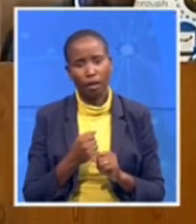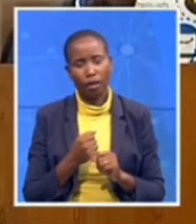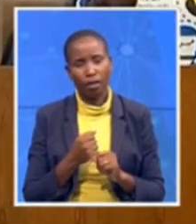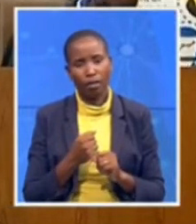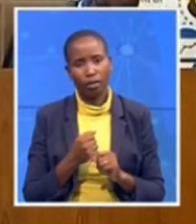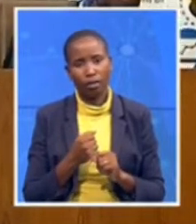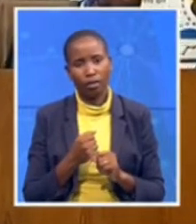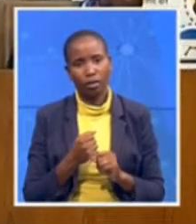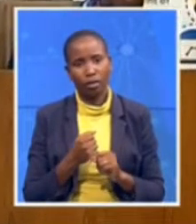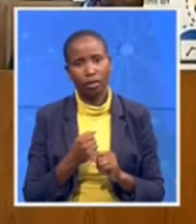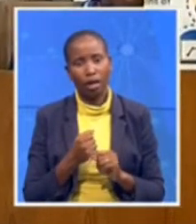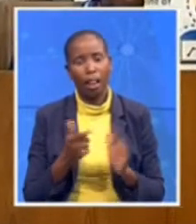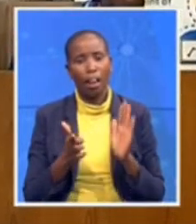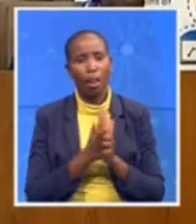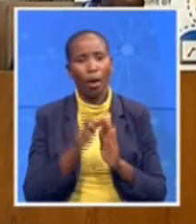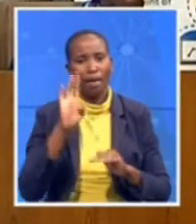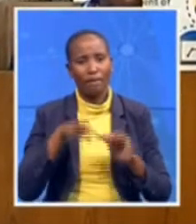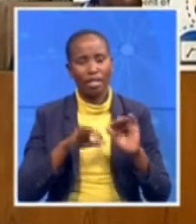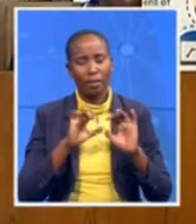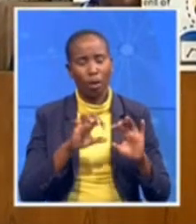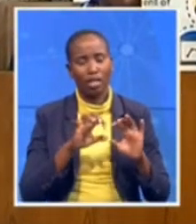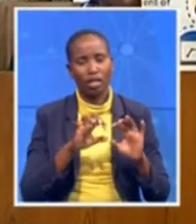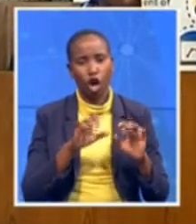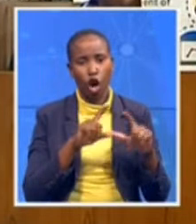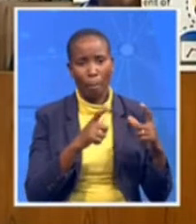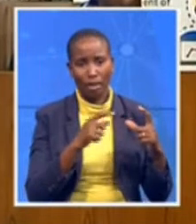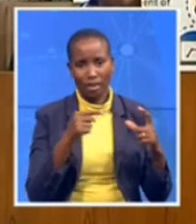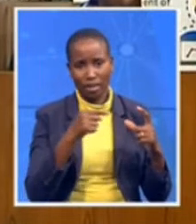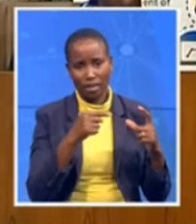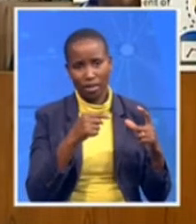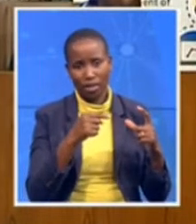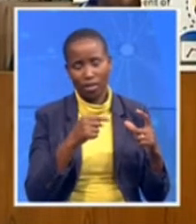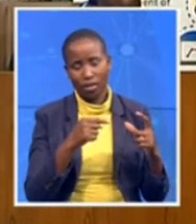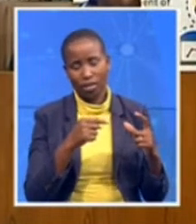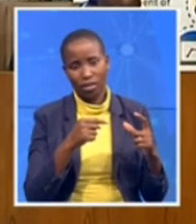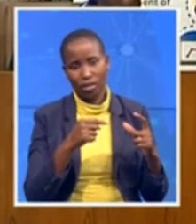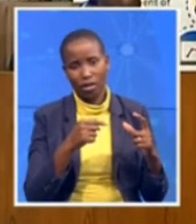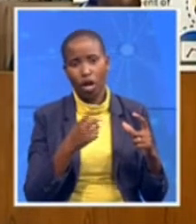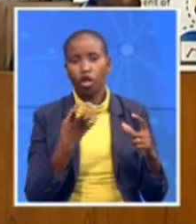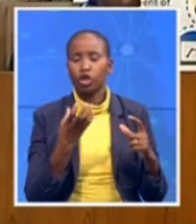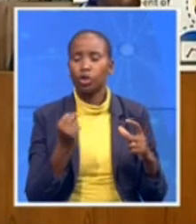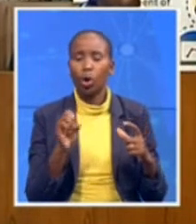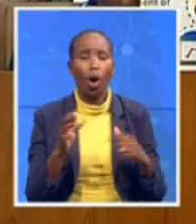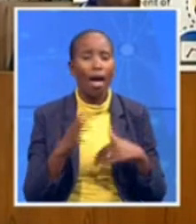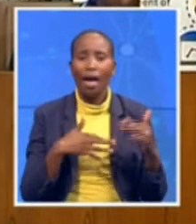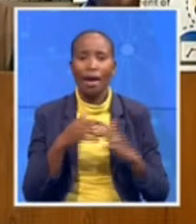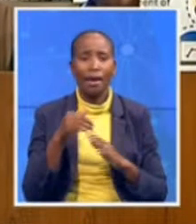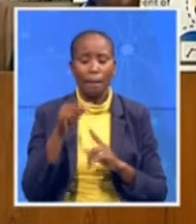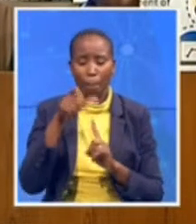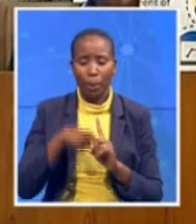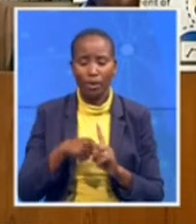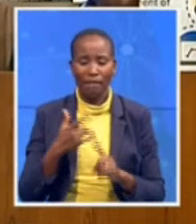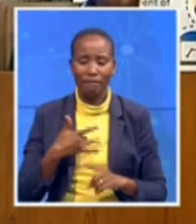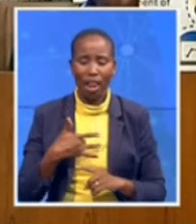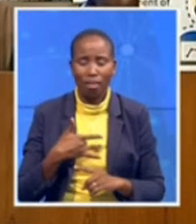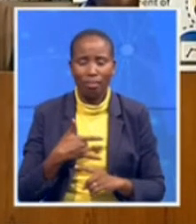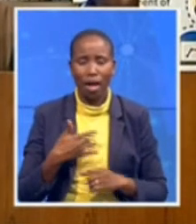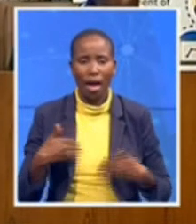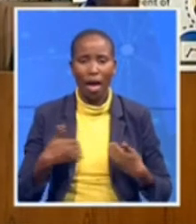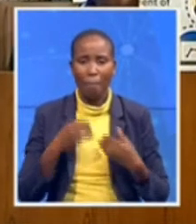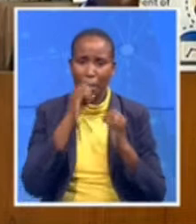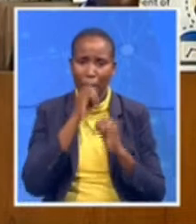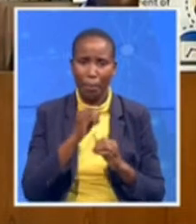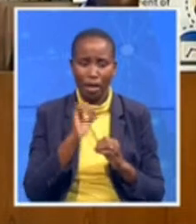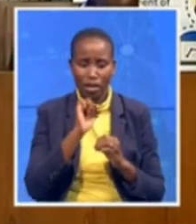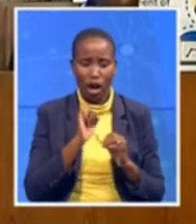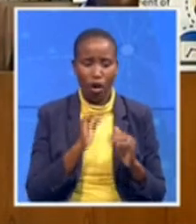the enforcement committee, then you've got the appeals tribunal. So any member who's not happy with the processes that we undertake, then